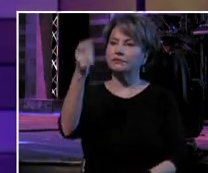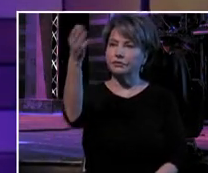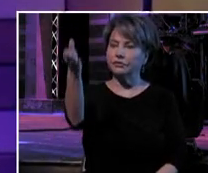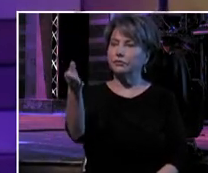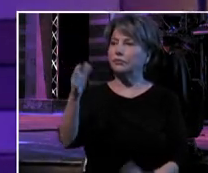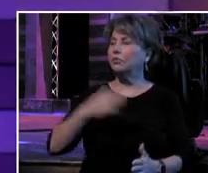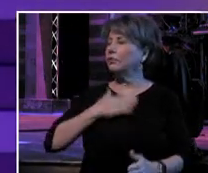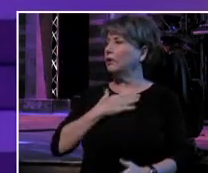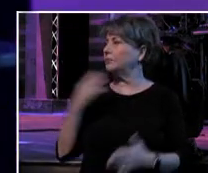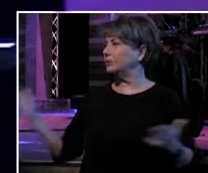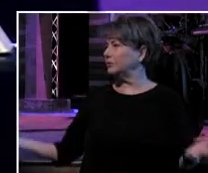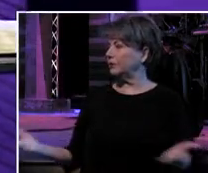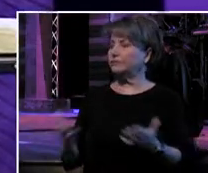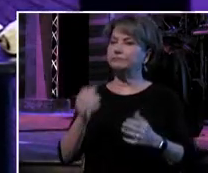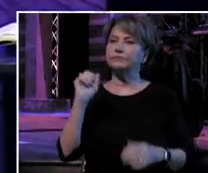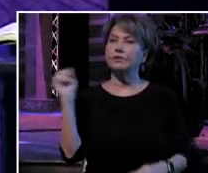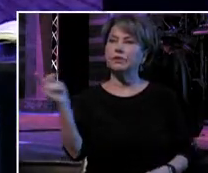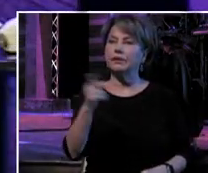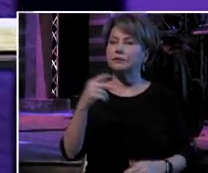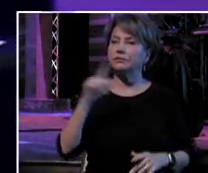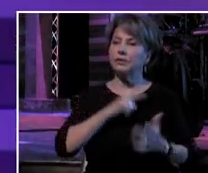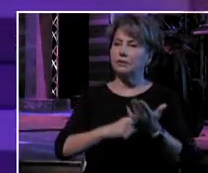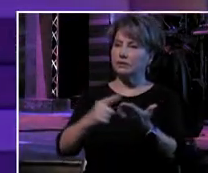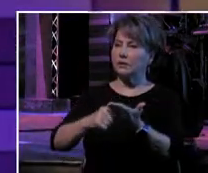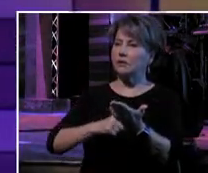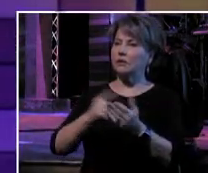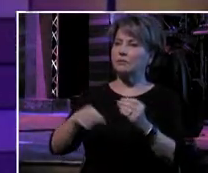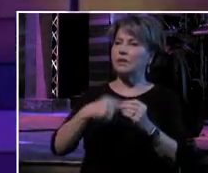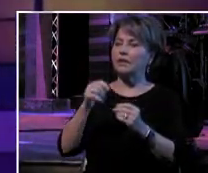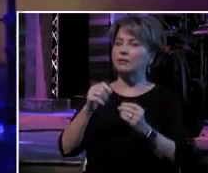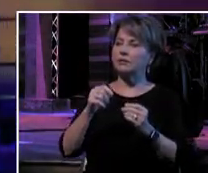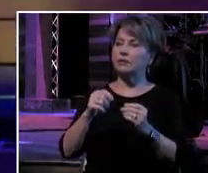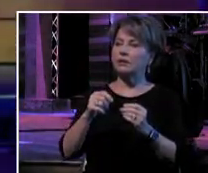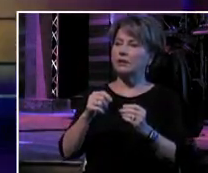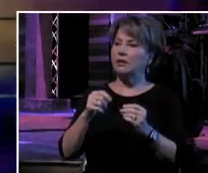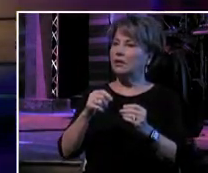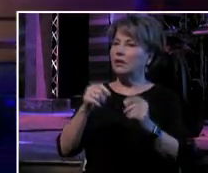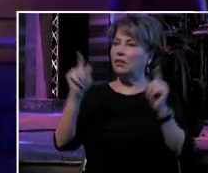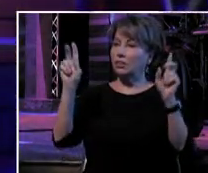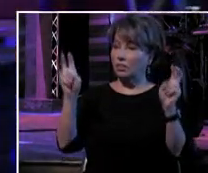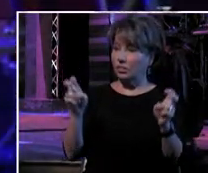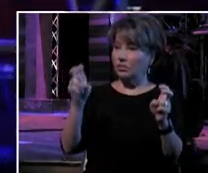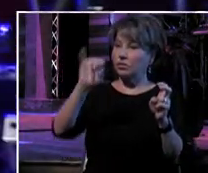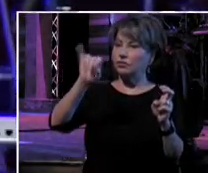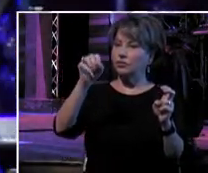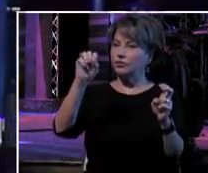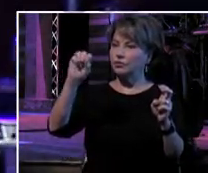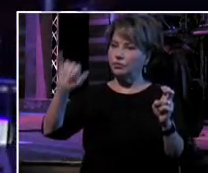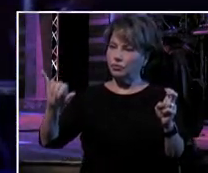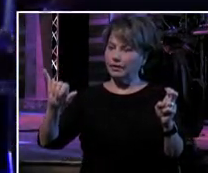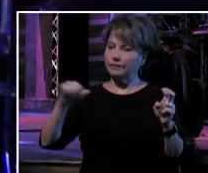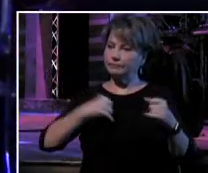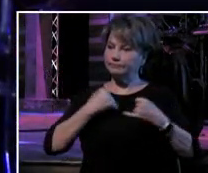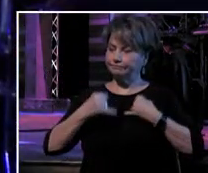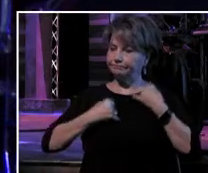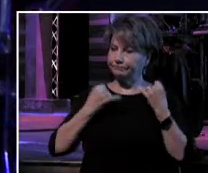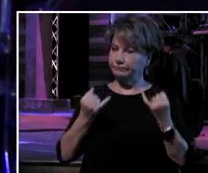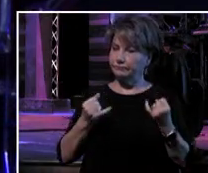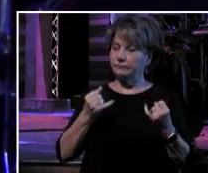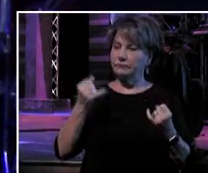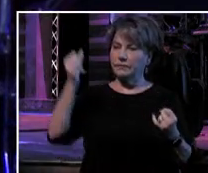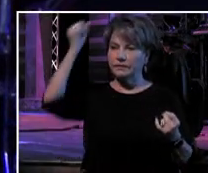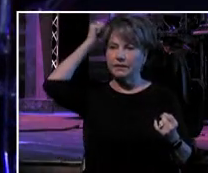that you're here. Okay, so we're going to be talking about the word joy. And as we talk about this, Paul mentions